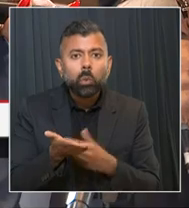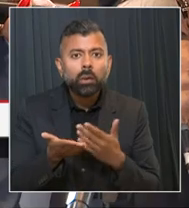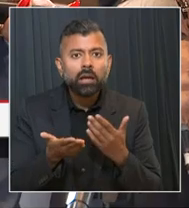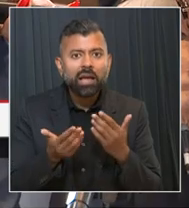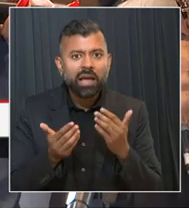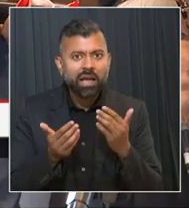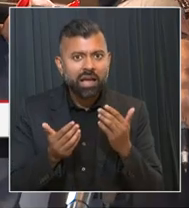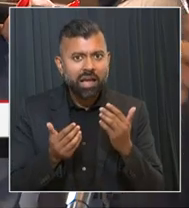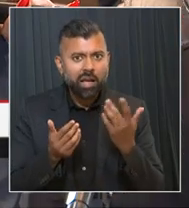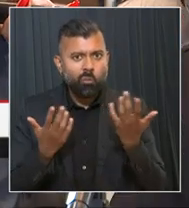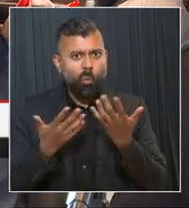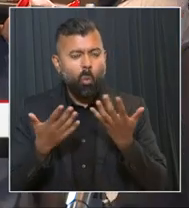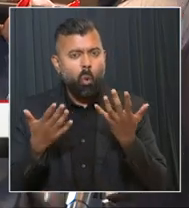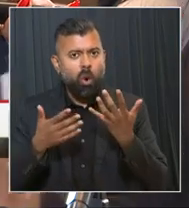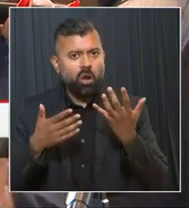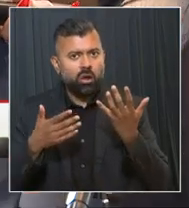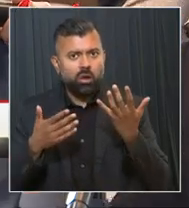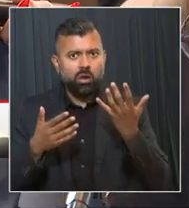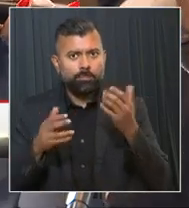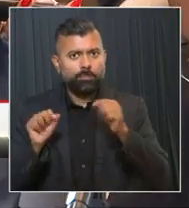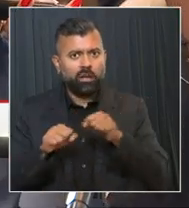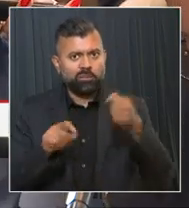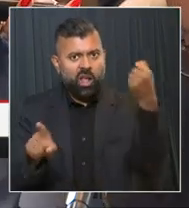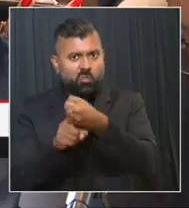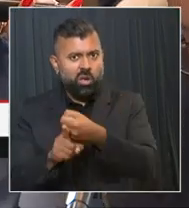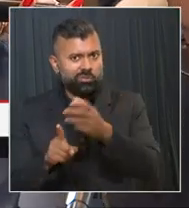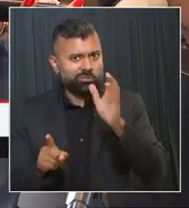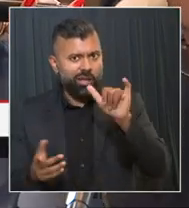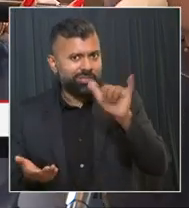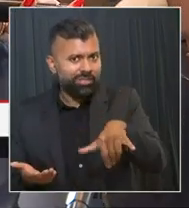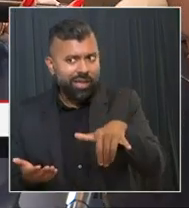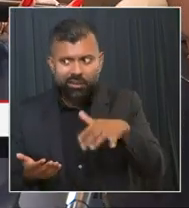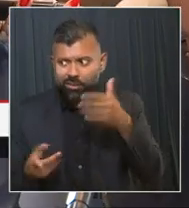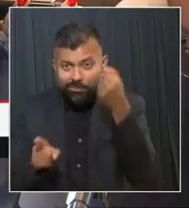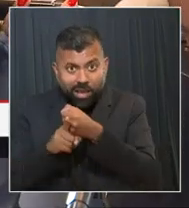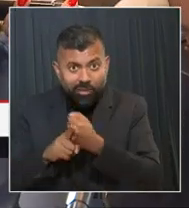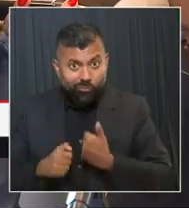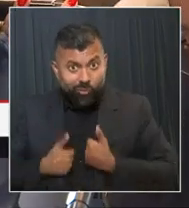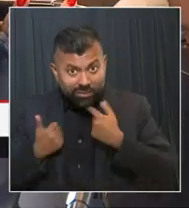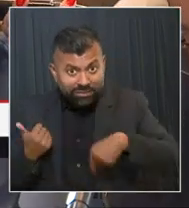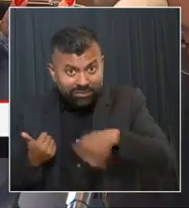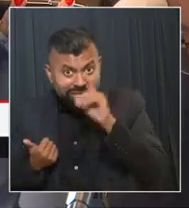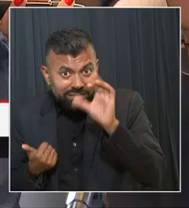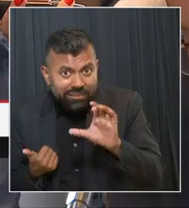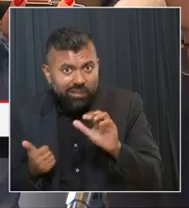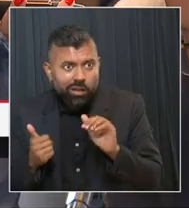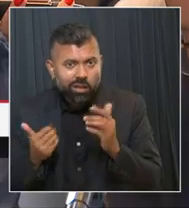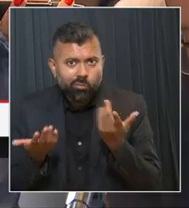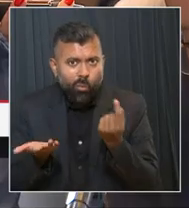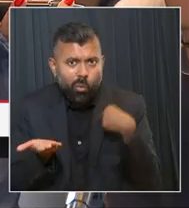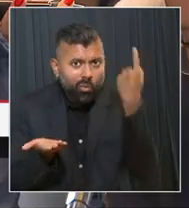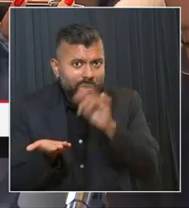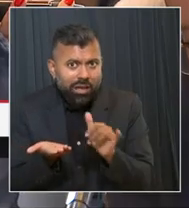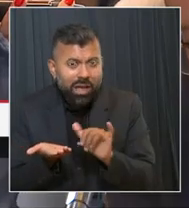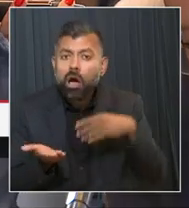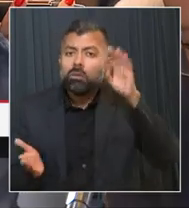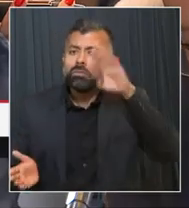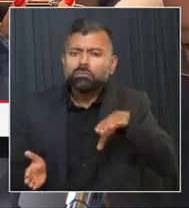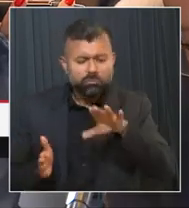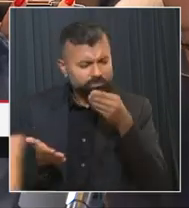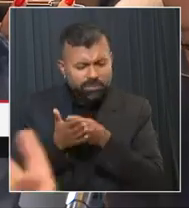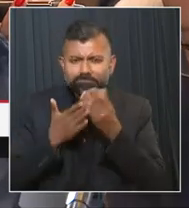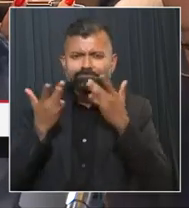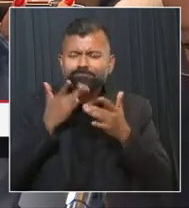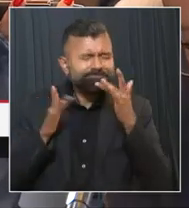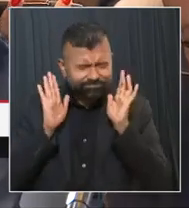some way by the changes that you're making to deal with the revenue shortfall and to deal with